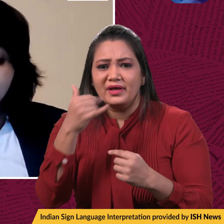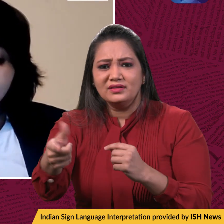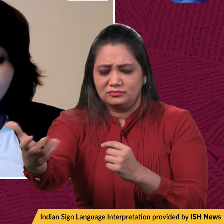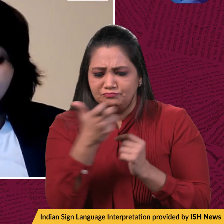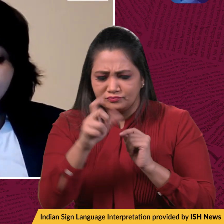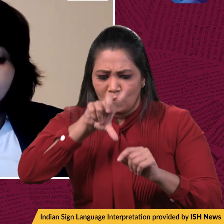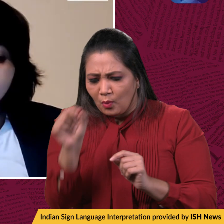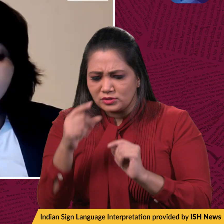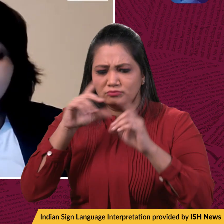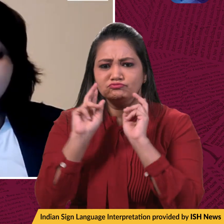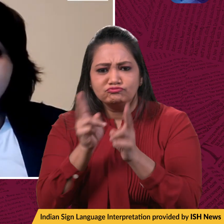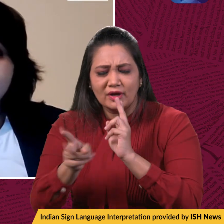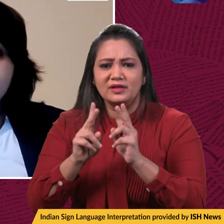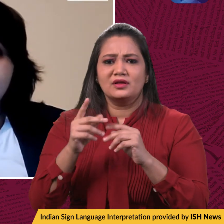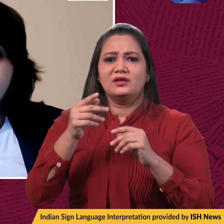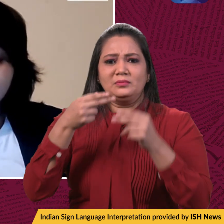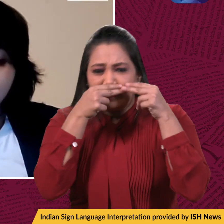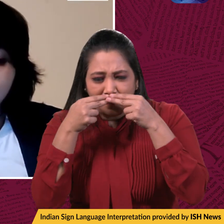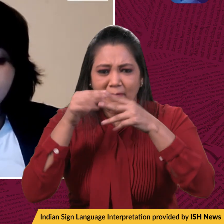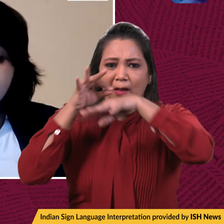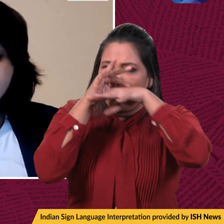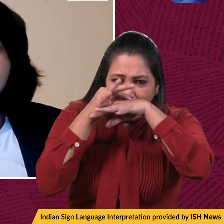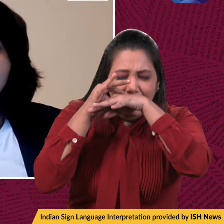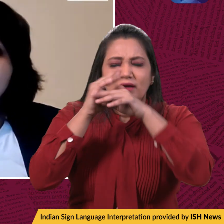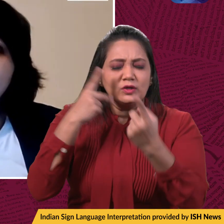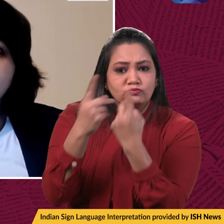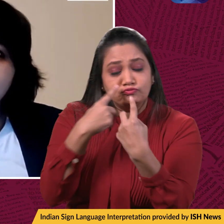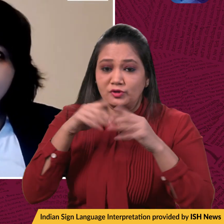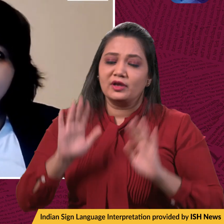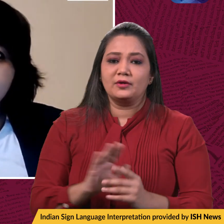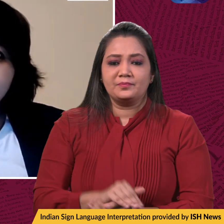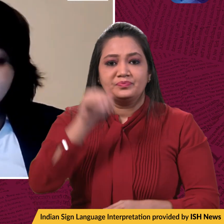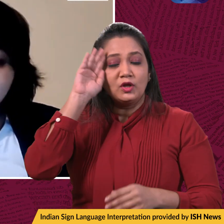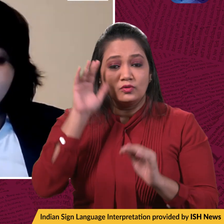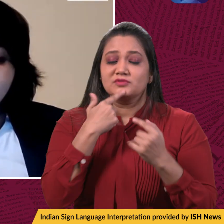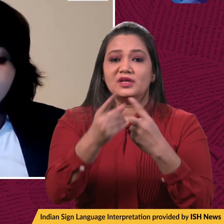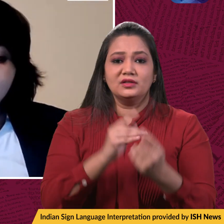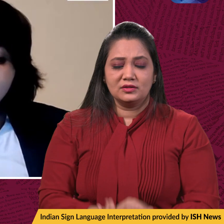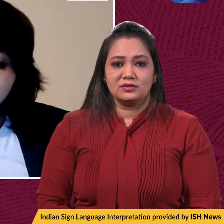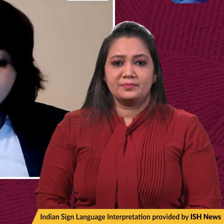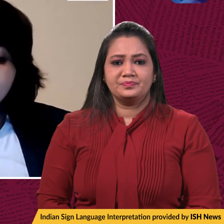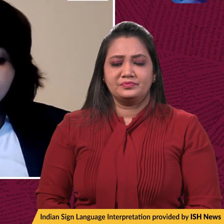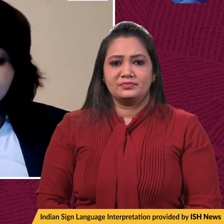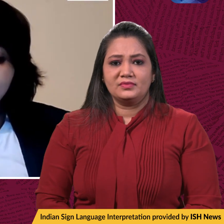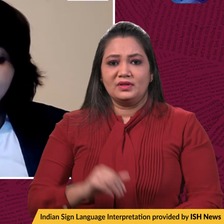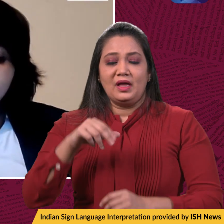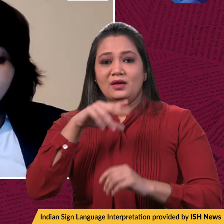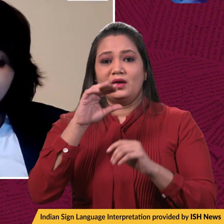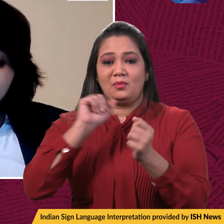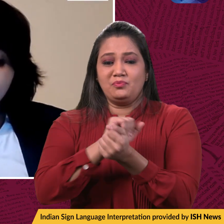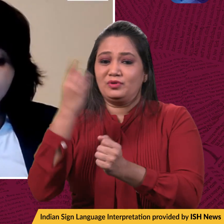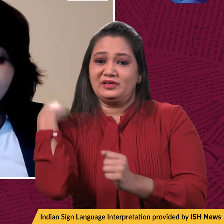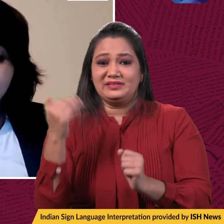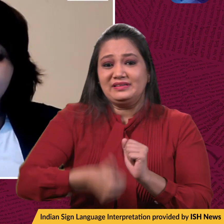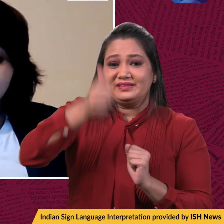their WhatsApp for words like ganja and drugs. Now, this is a report by the News Minute, which says that the Deputy Commissioner of Police,